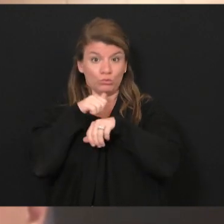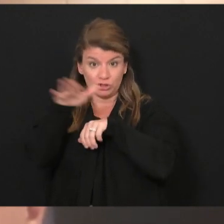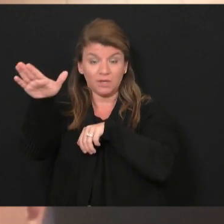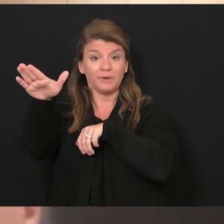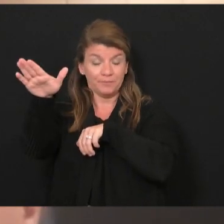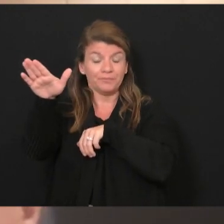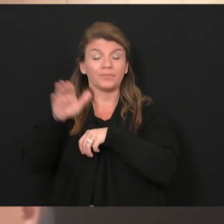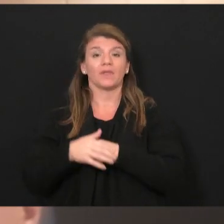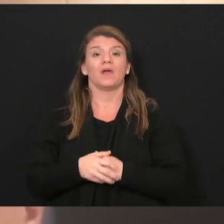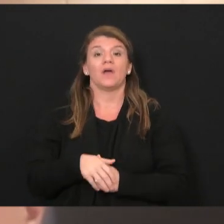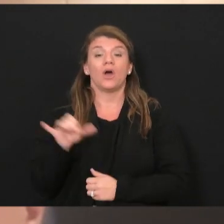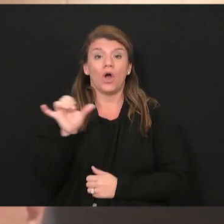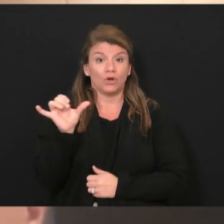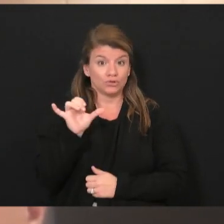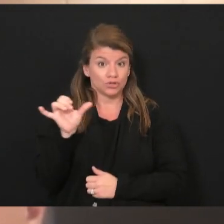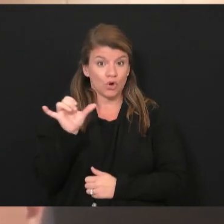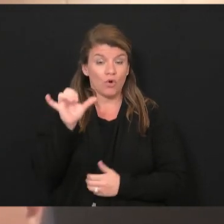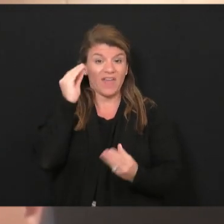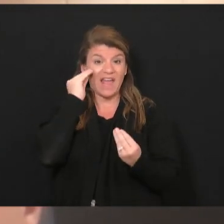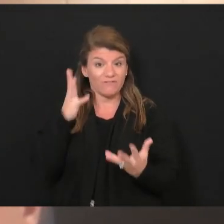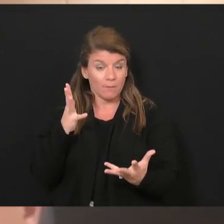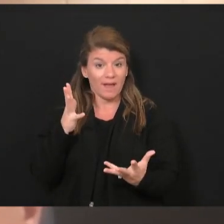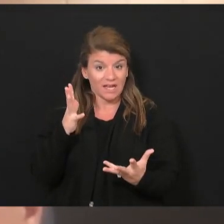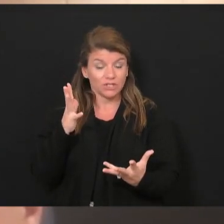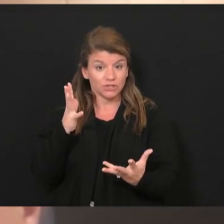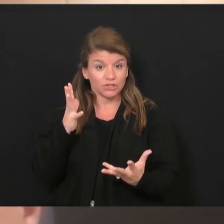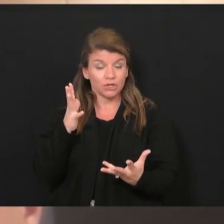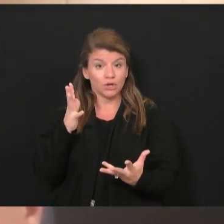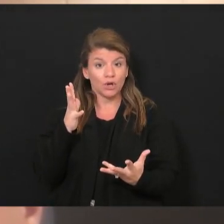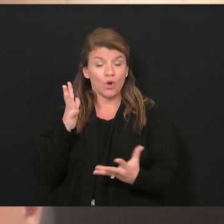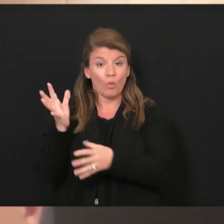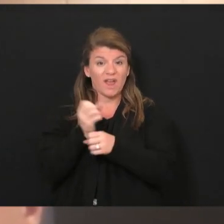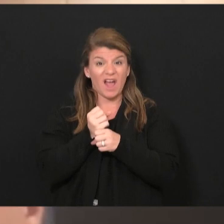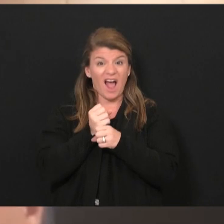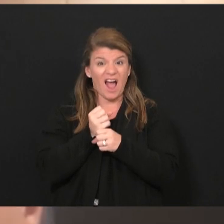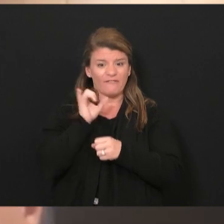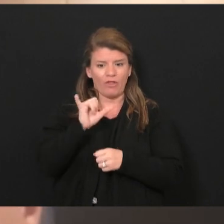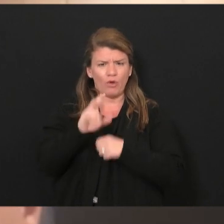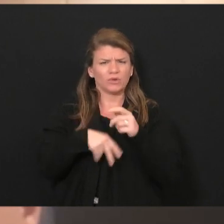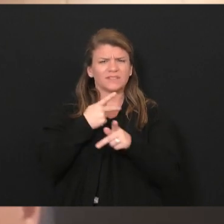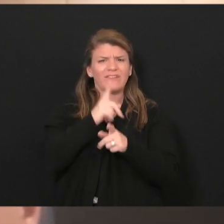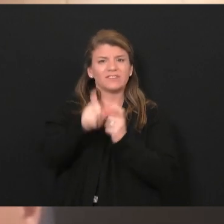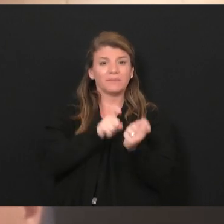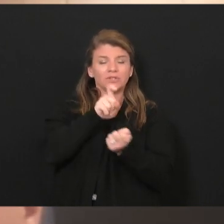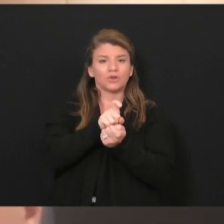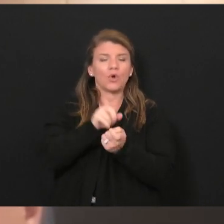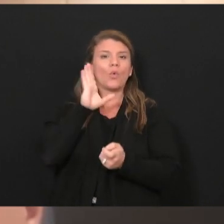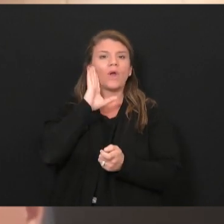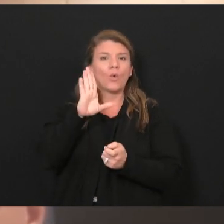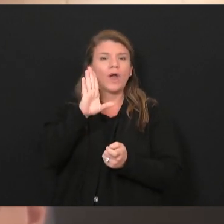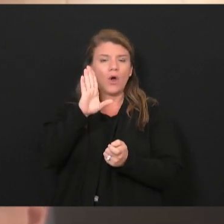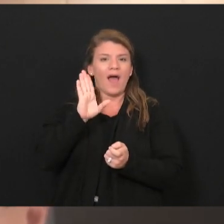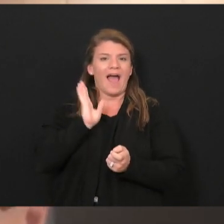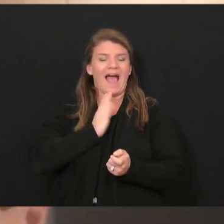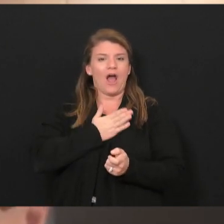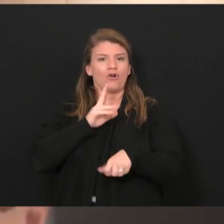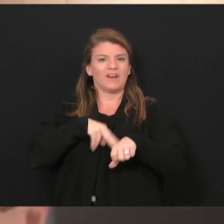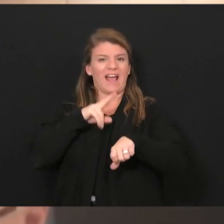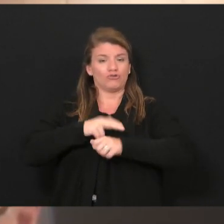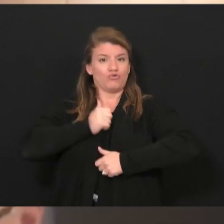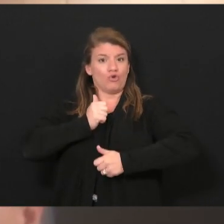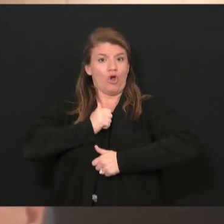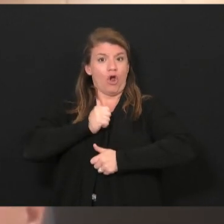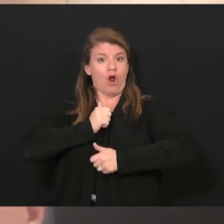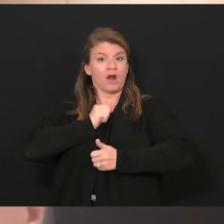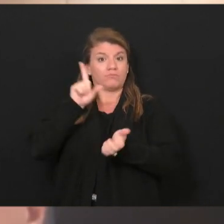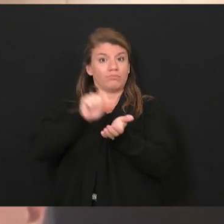addition to that, the information related to the specifics of this will be in the National Guard press release at the end of the day.